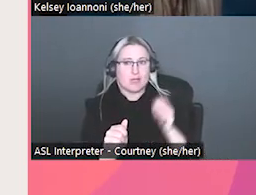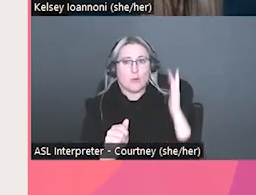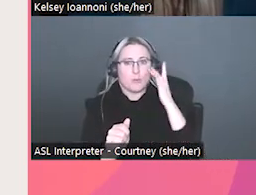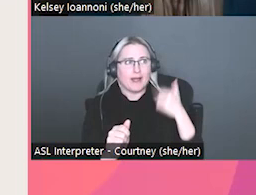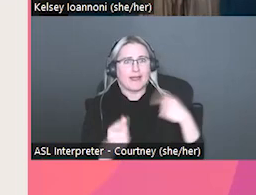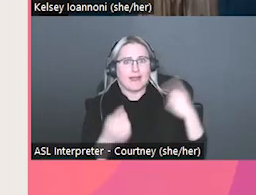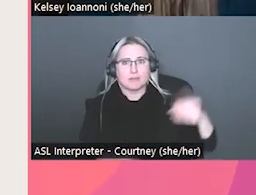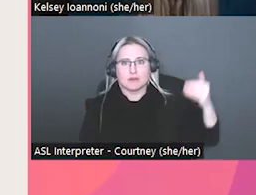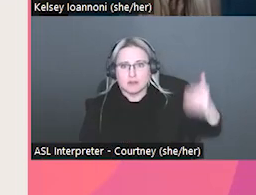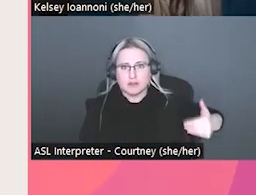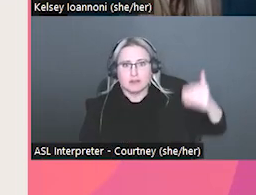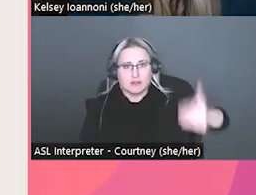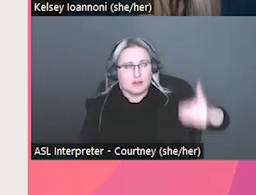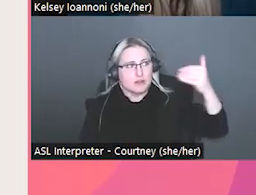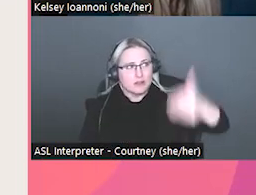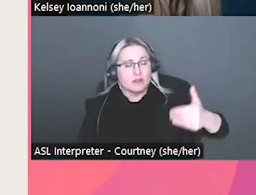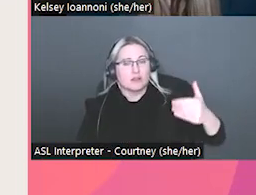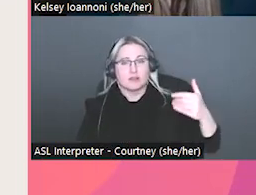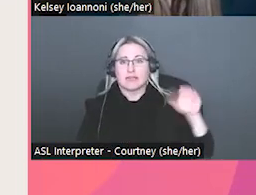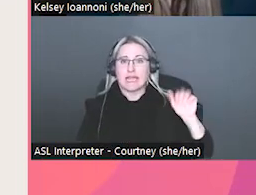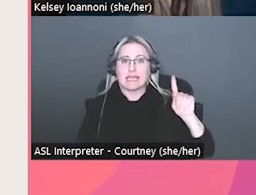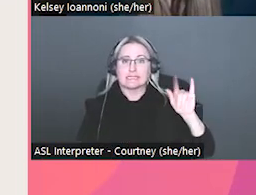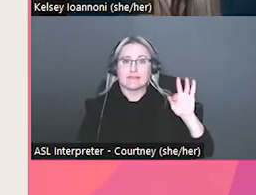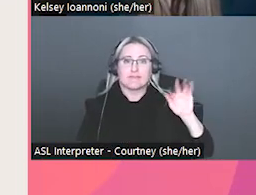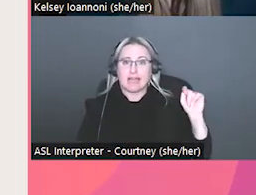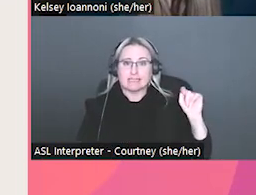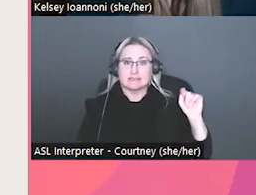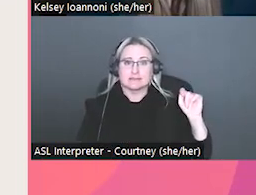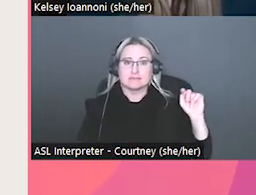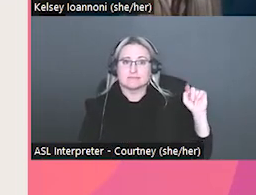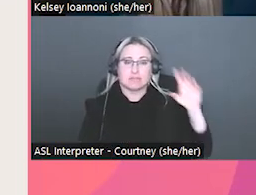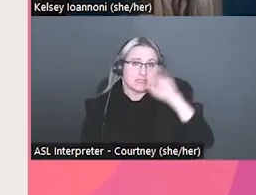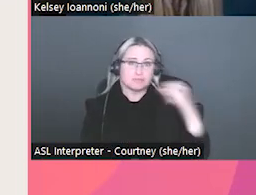consistent anti-fat bias in their experiences in healthcare settings.